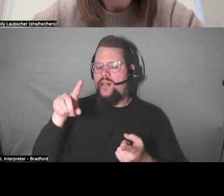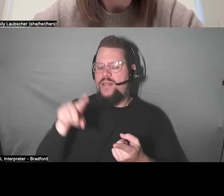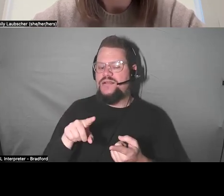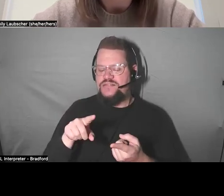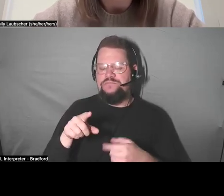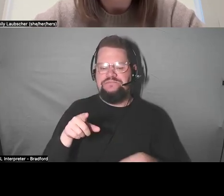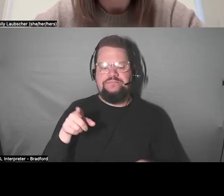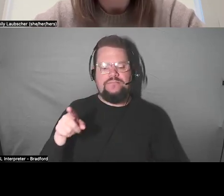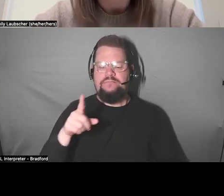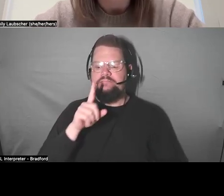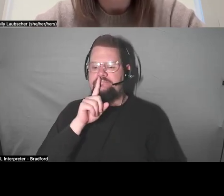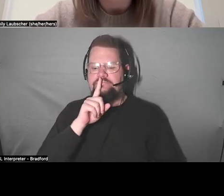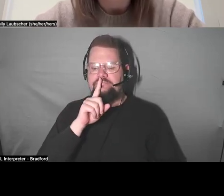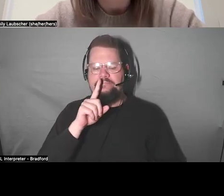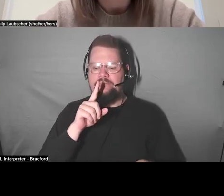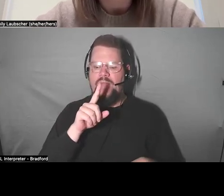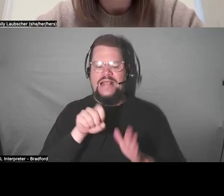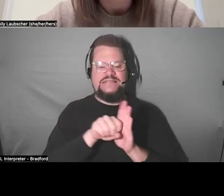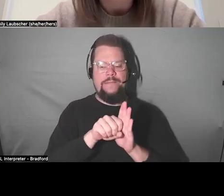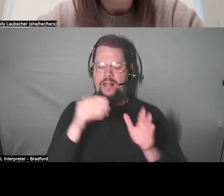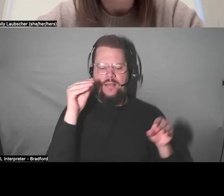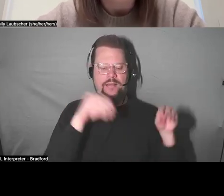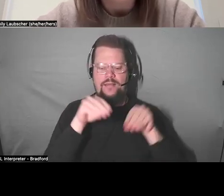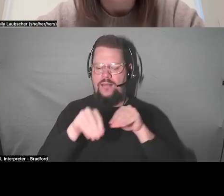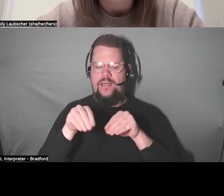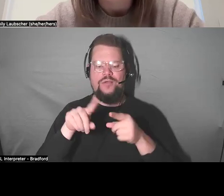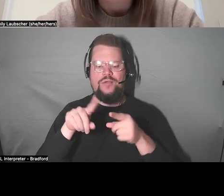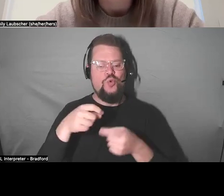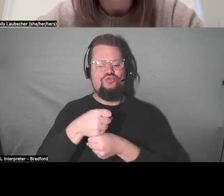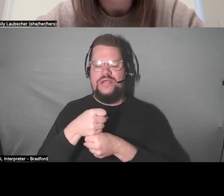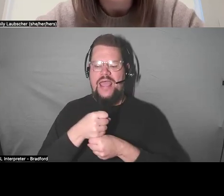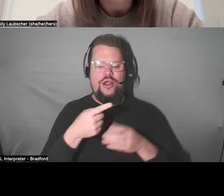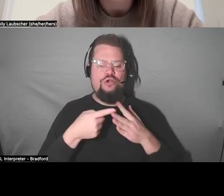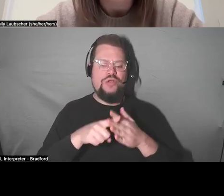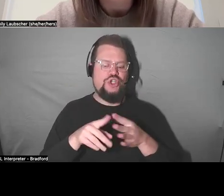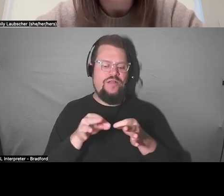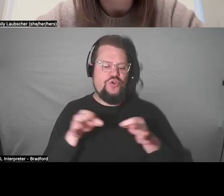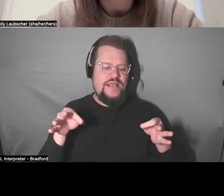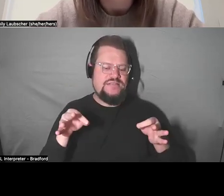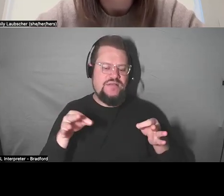they are not yet combining those symbols to create original phrases or sentences.